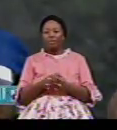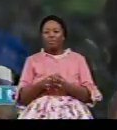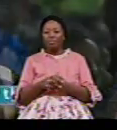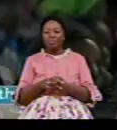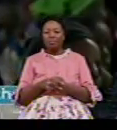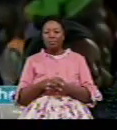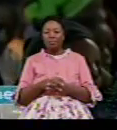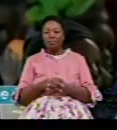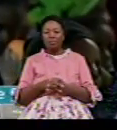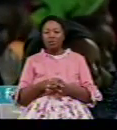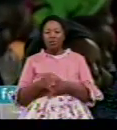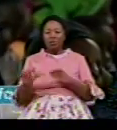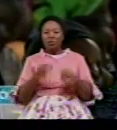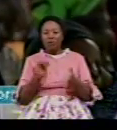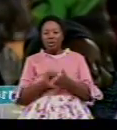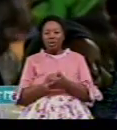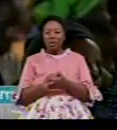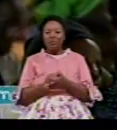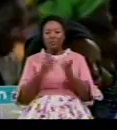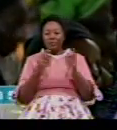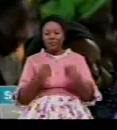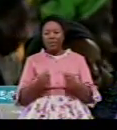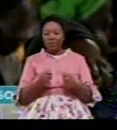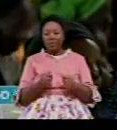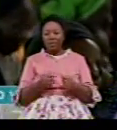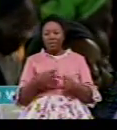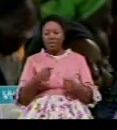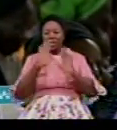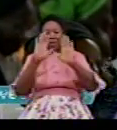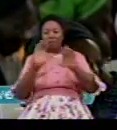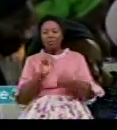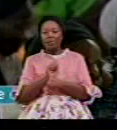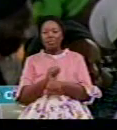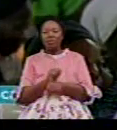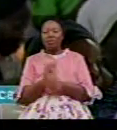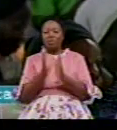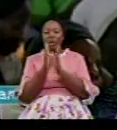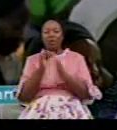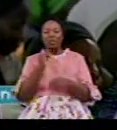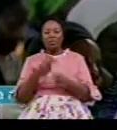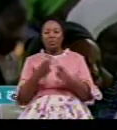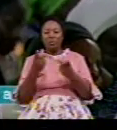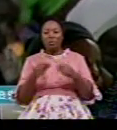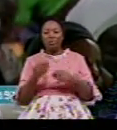Do that on time. Pray like that.